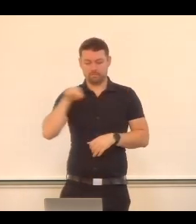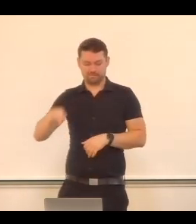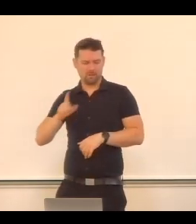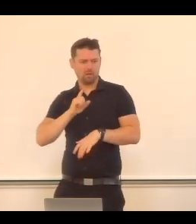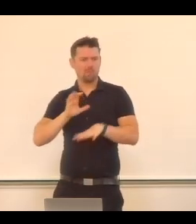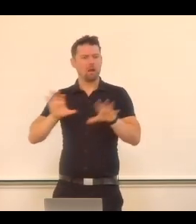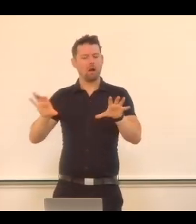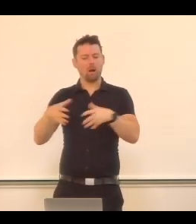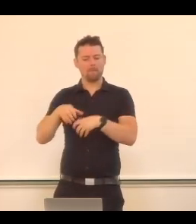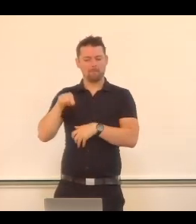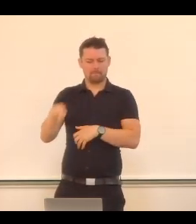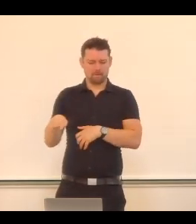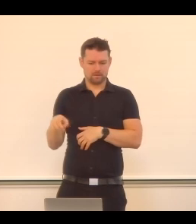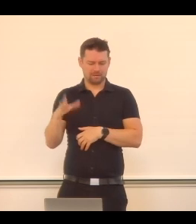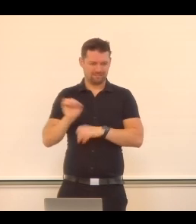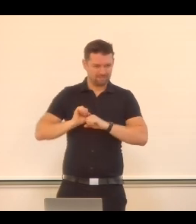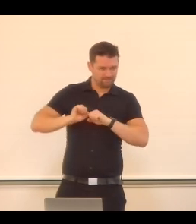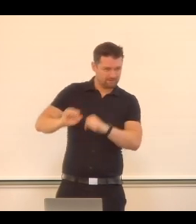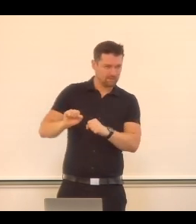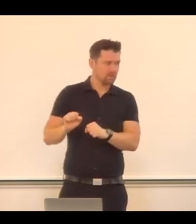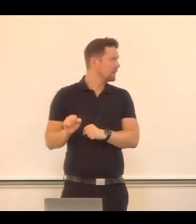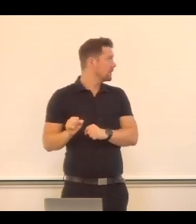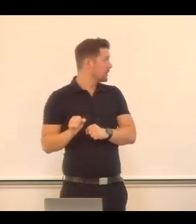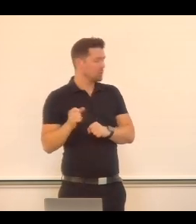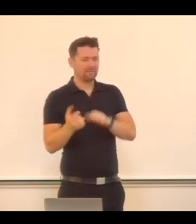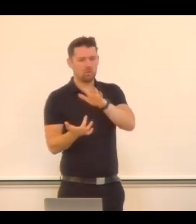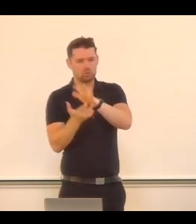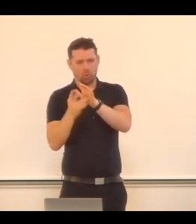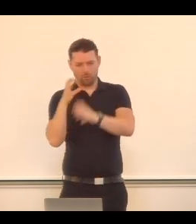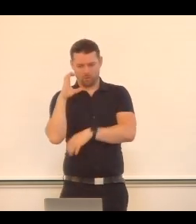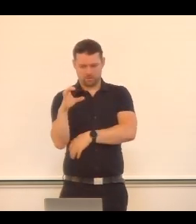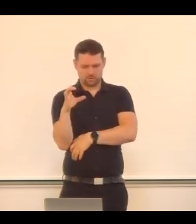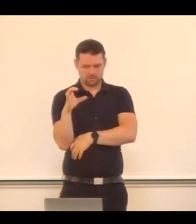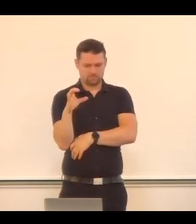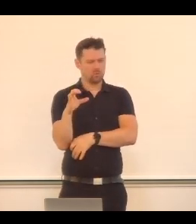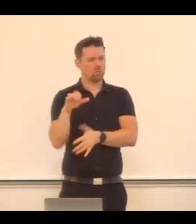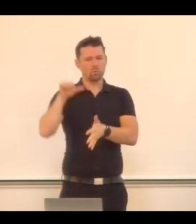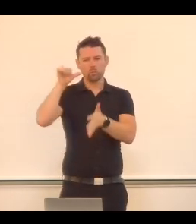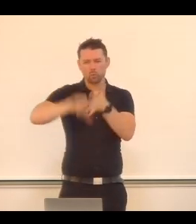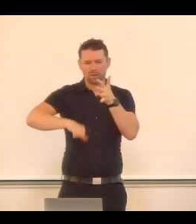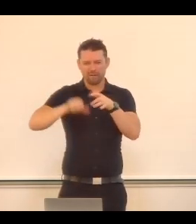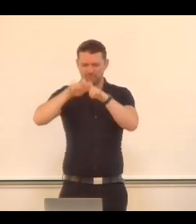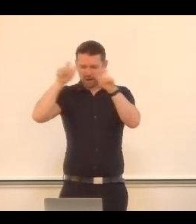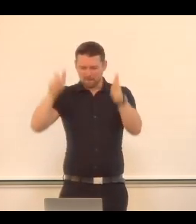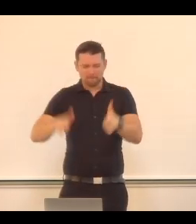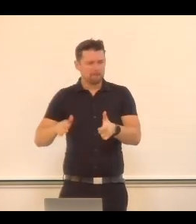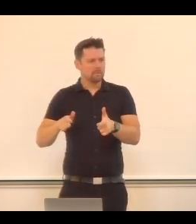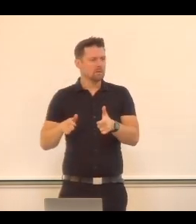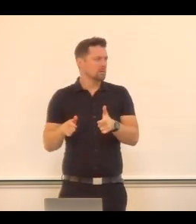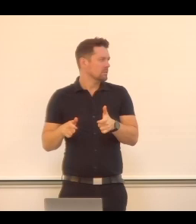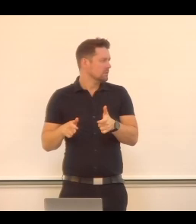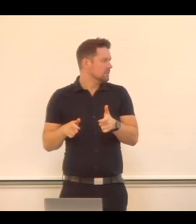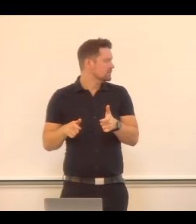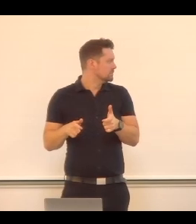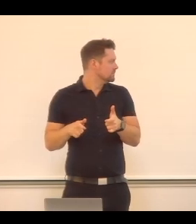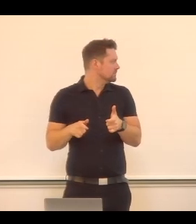spoke architecture. You can see on the left, you have a core module. It's kind of a wood frame structure that they hauled in all of the